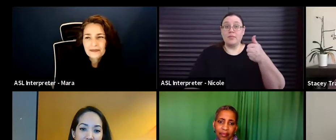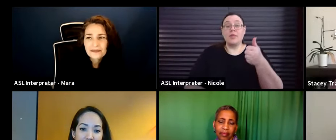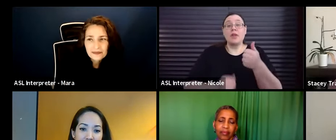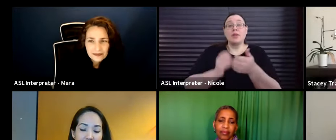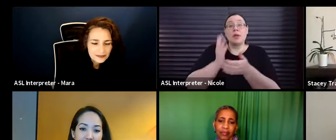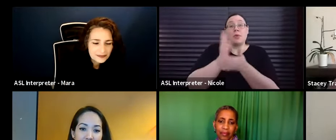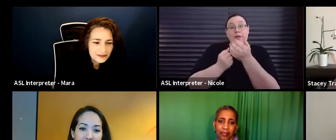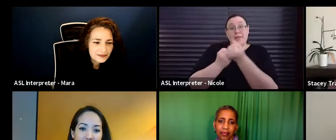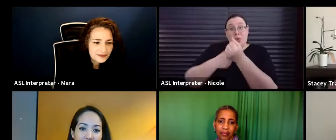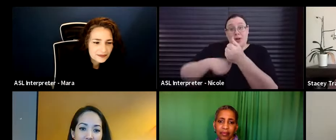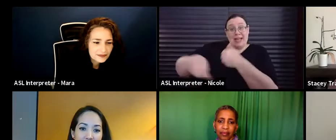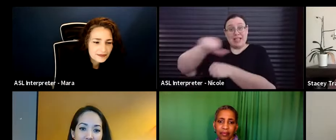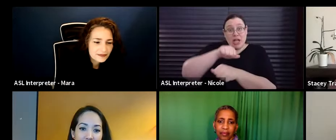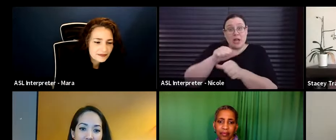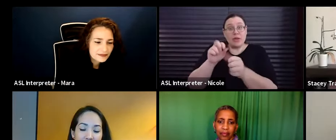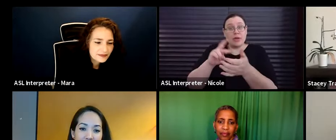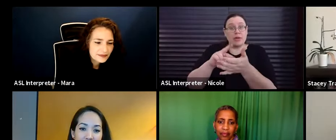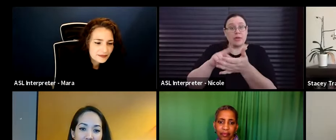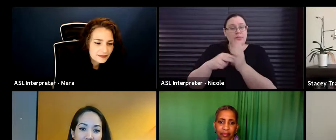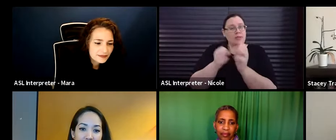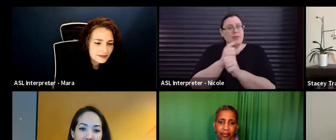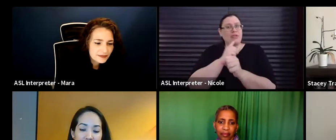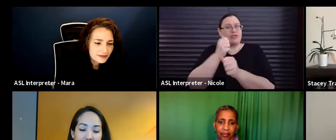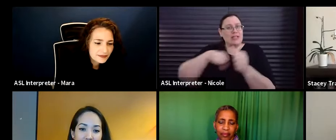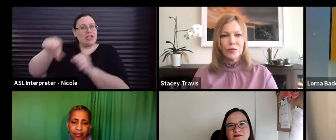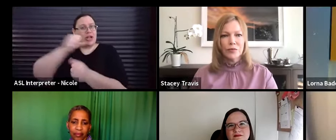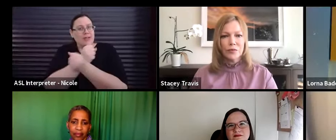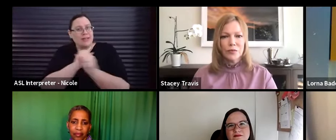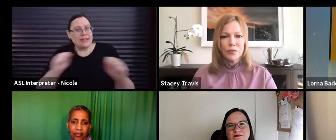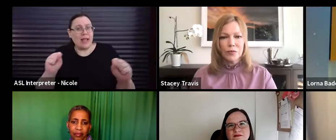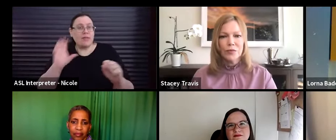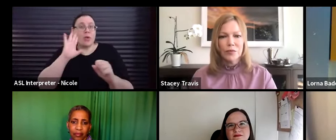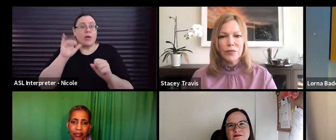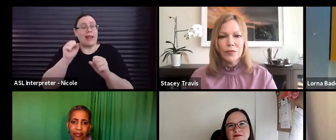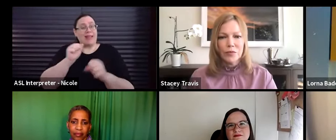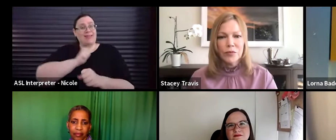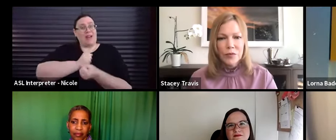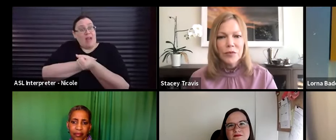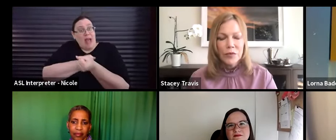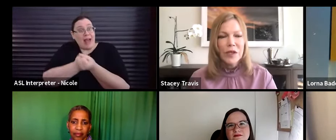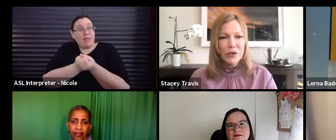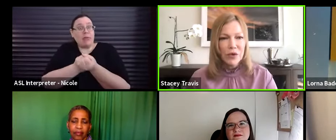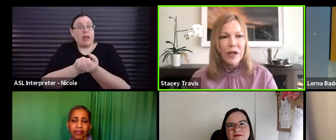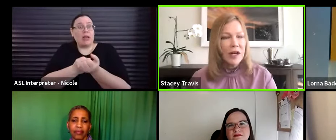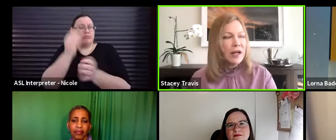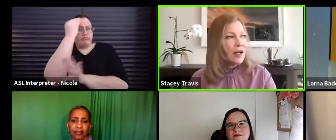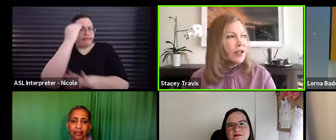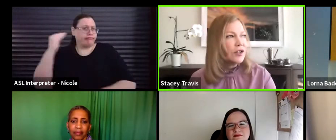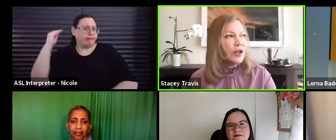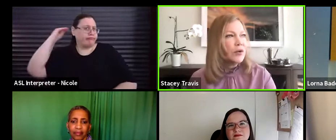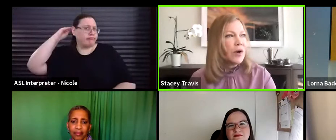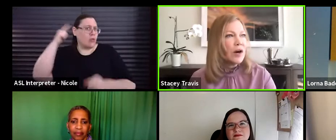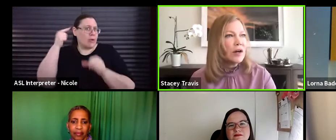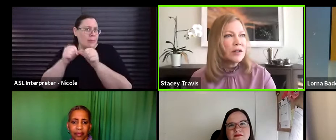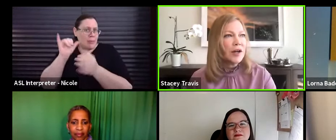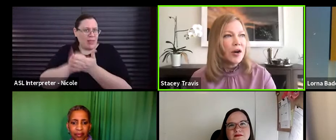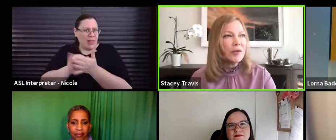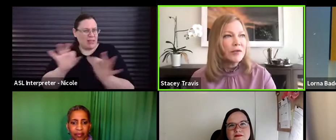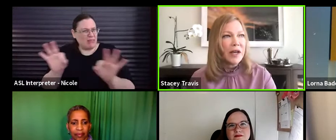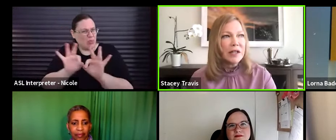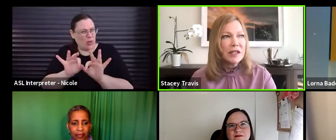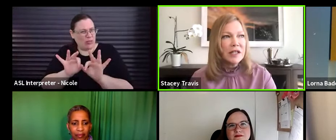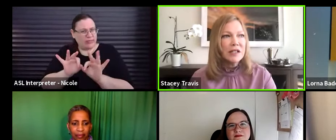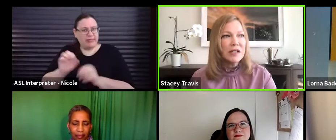safe too. And so knowing that you can advocate for yourself is, is just important to remember as well. That's right. And, you know, our,